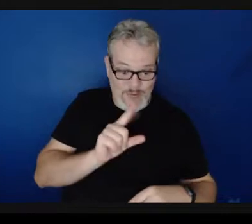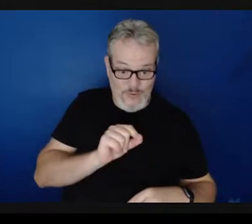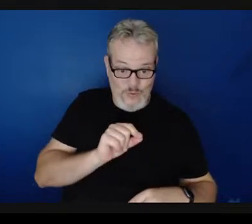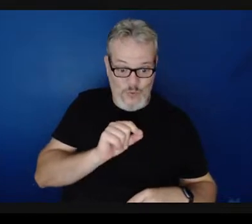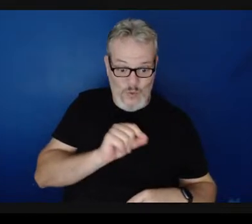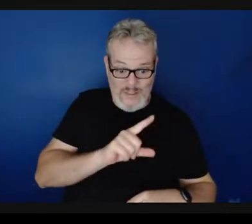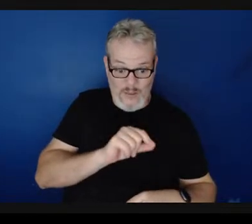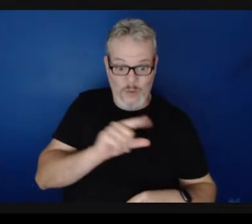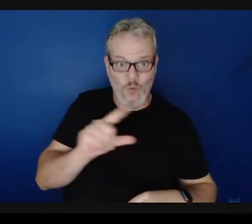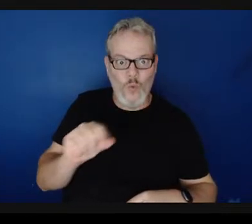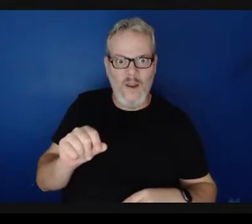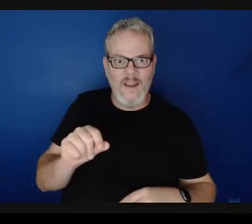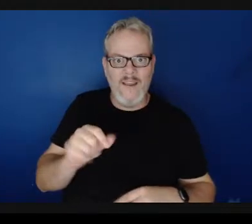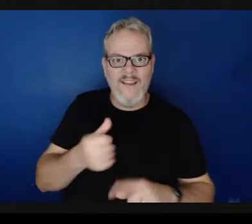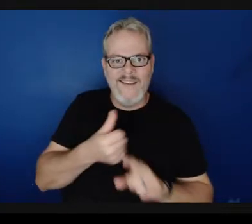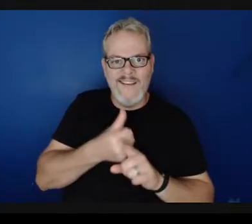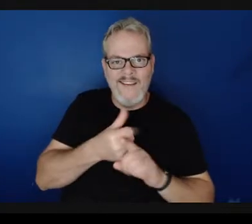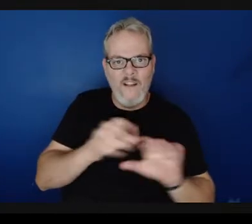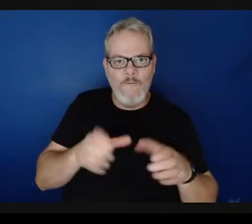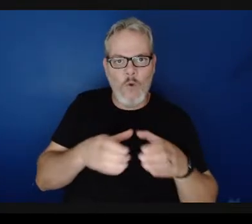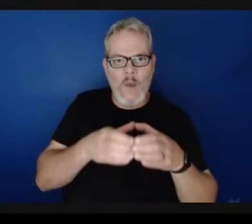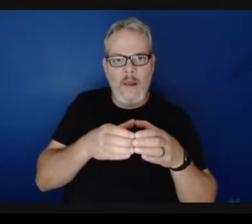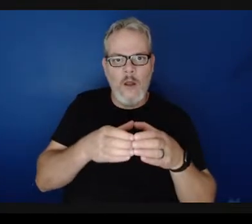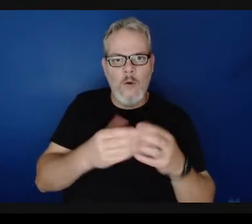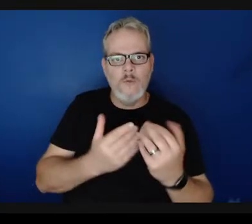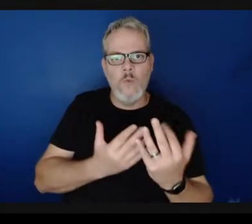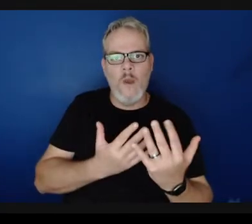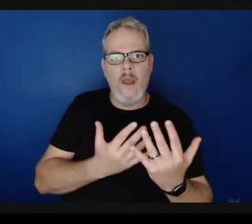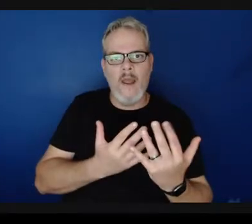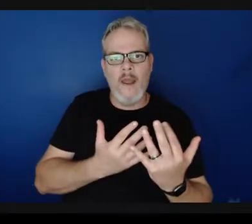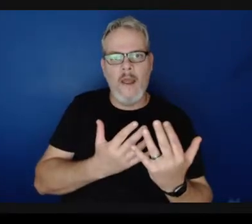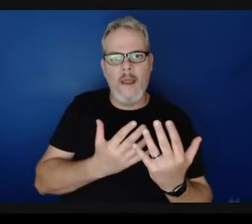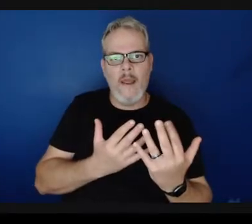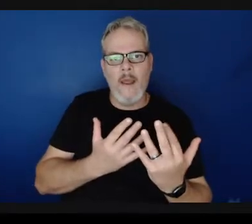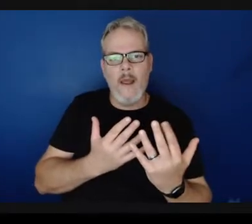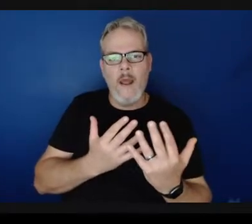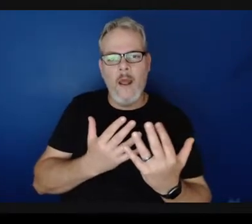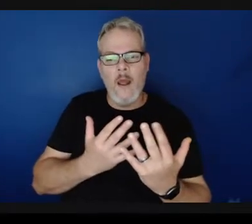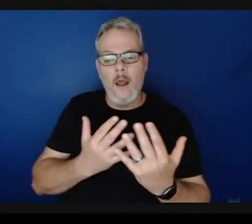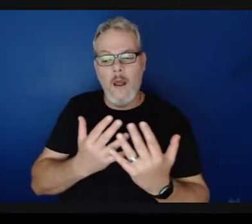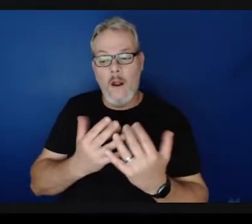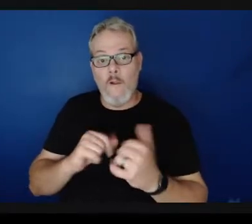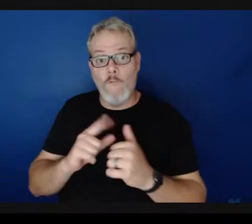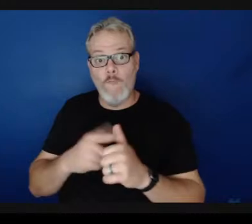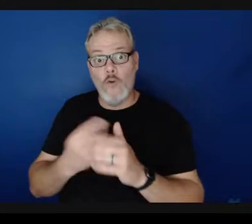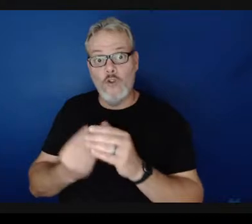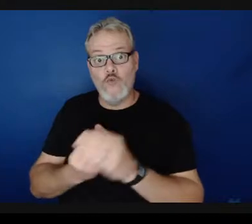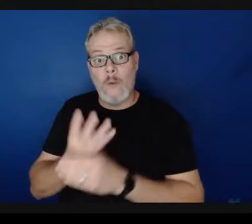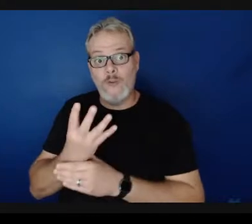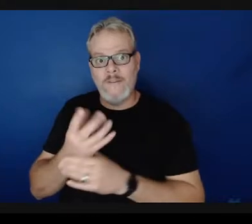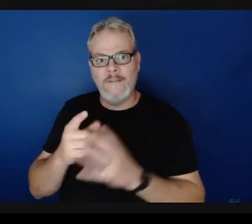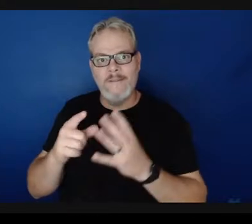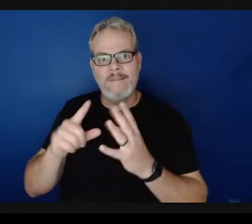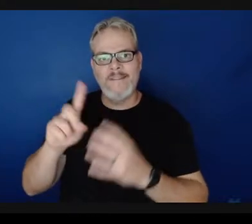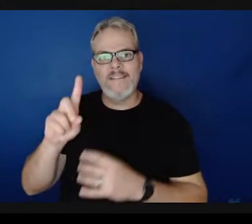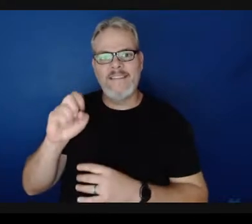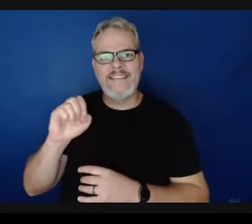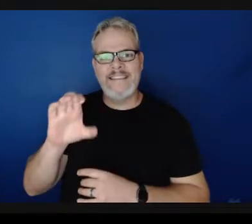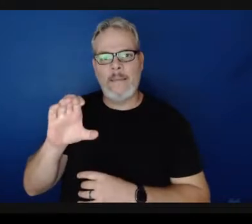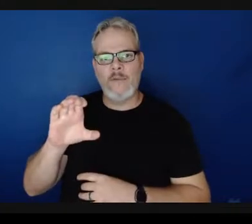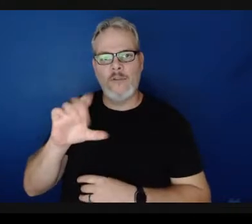recharging following the collapse. December 2020 was our first eruption following 2018